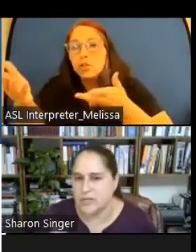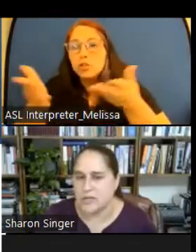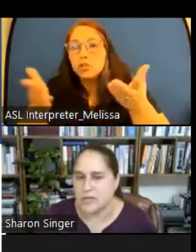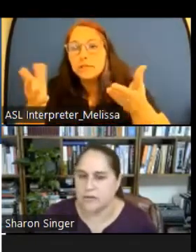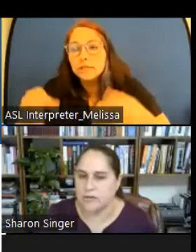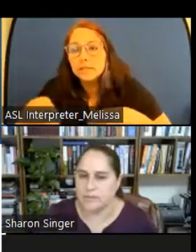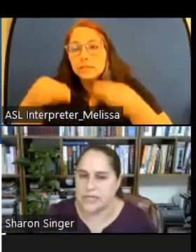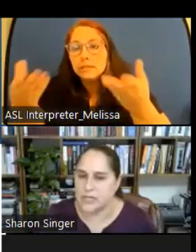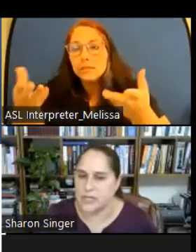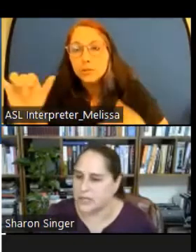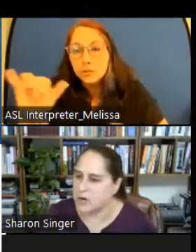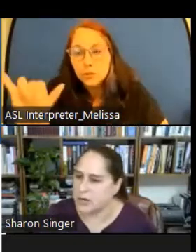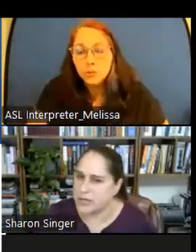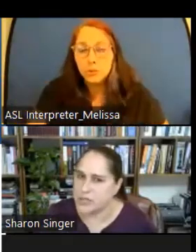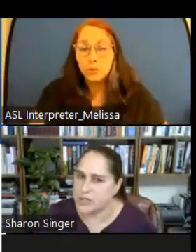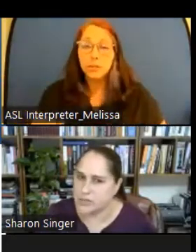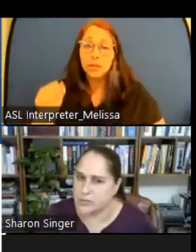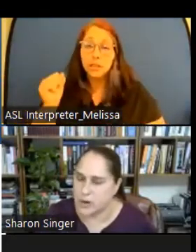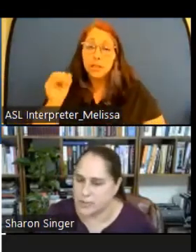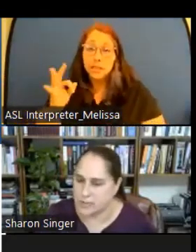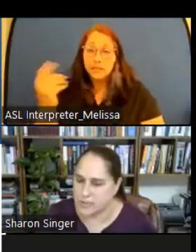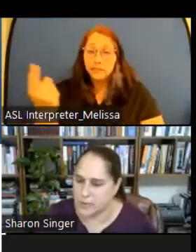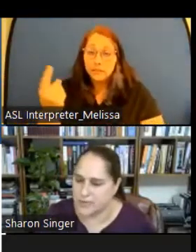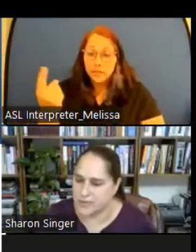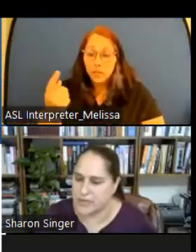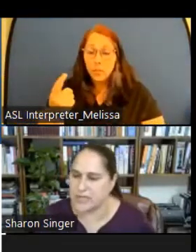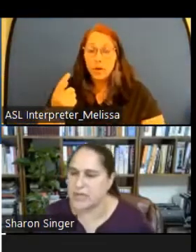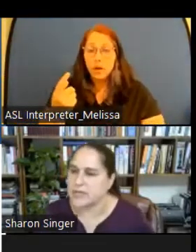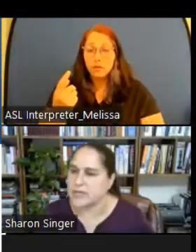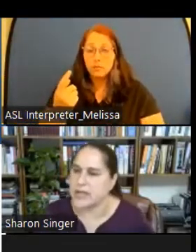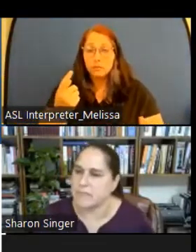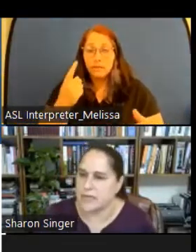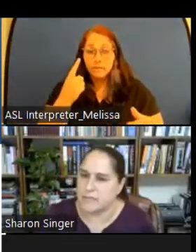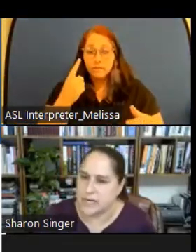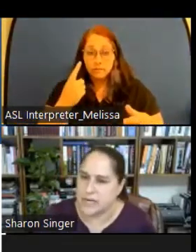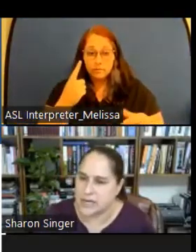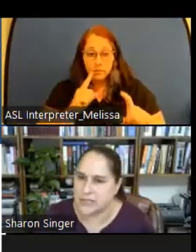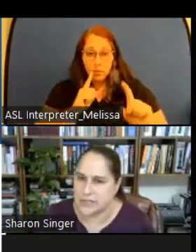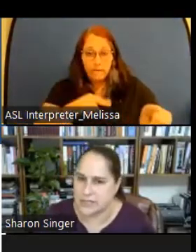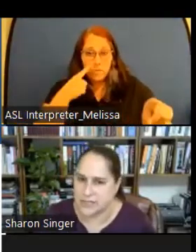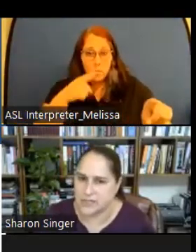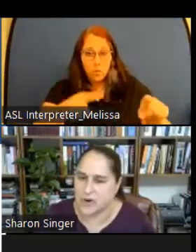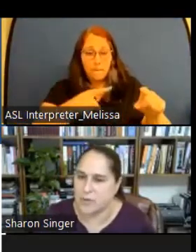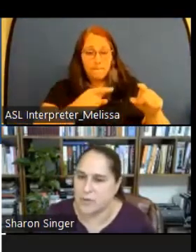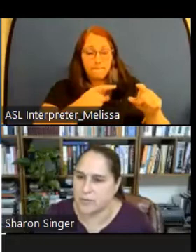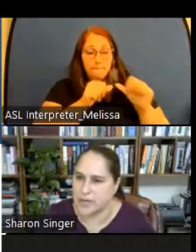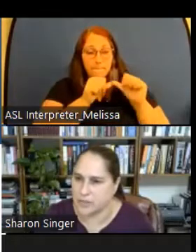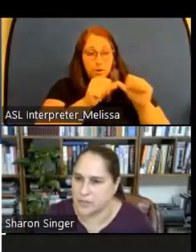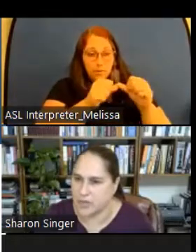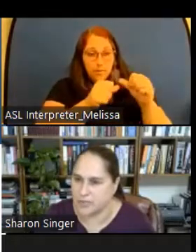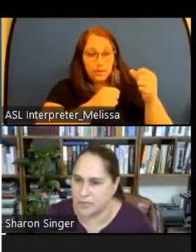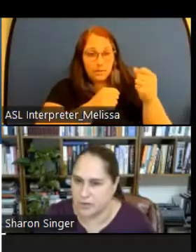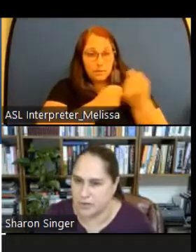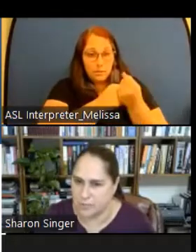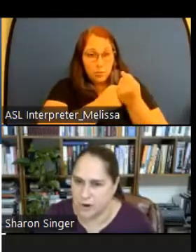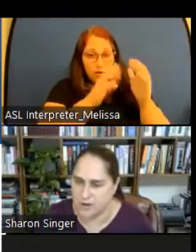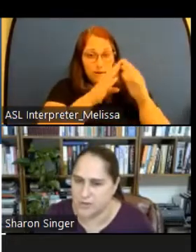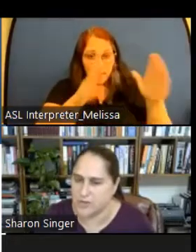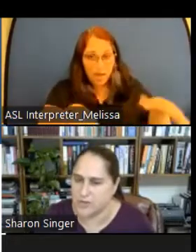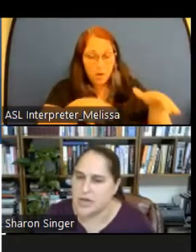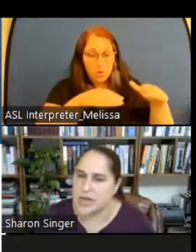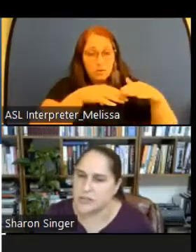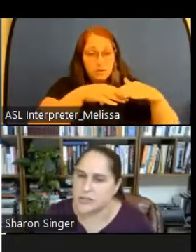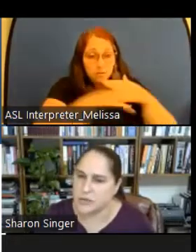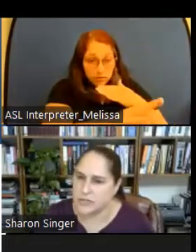is potentially going into permanent supportive housing, they may need assistance from a range of community